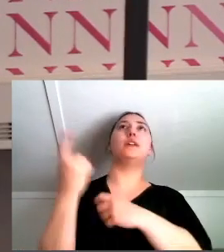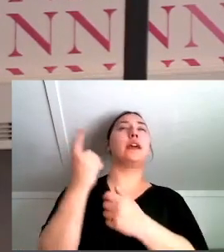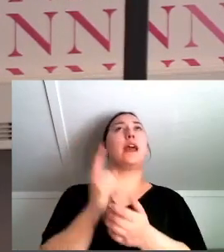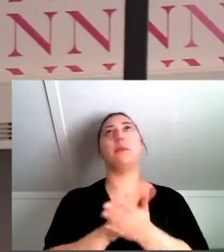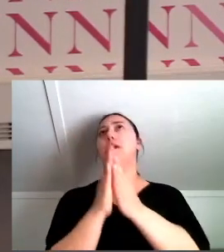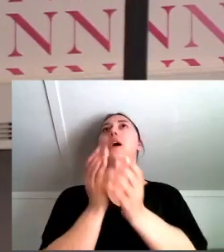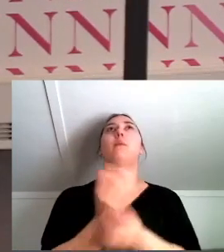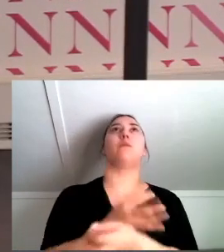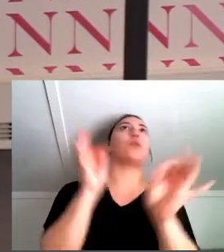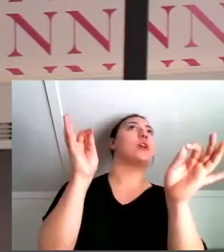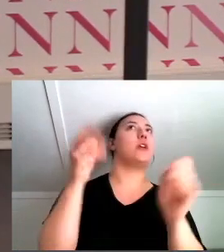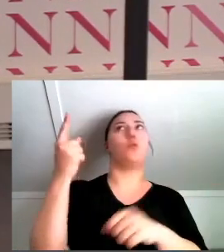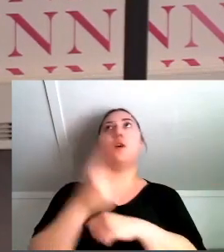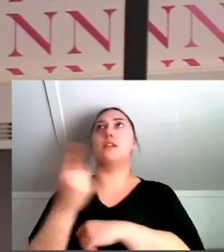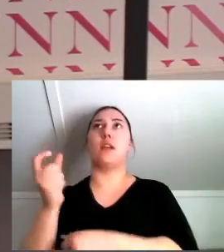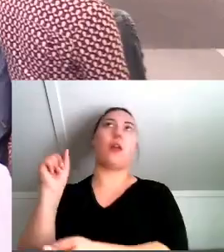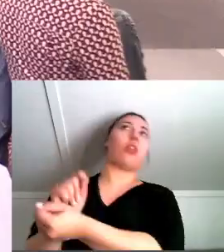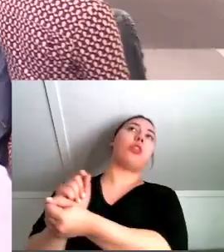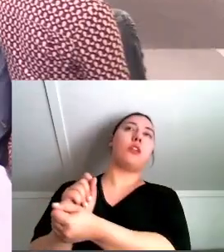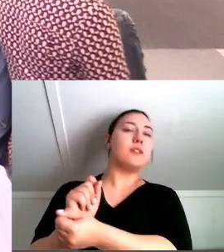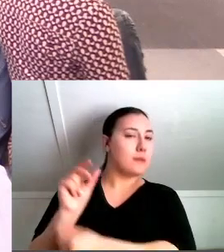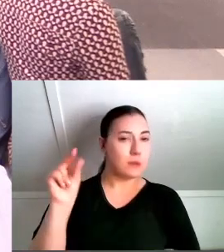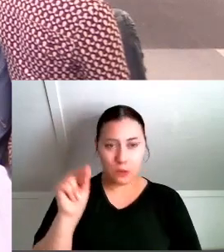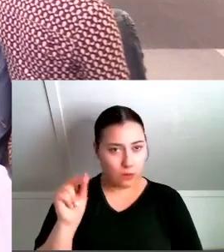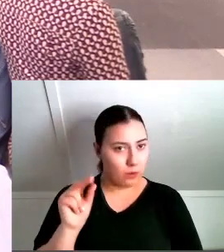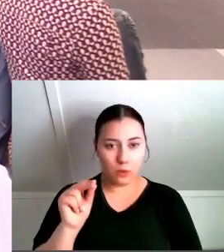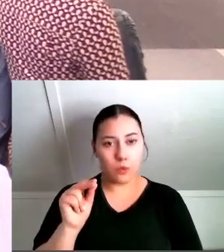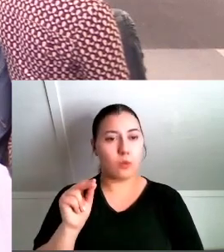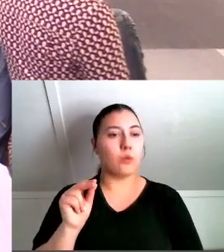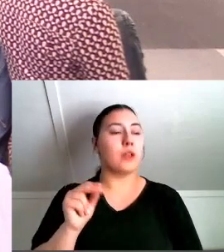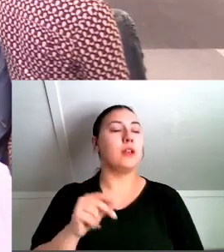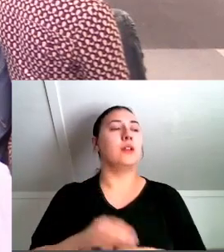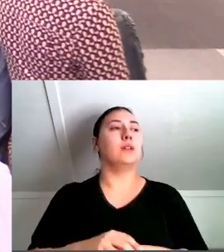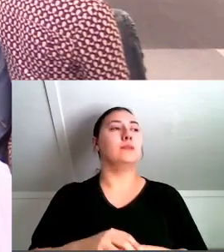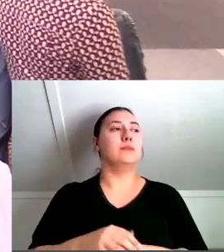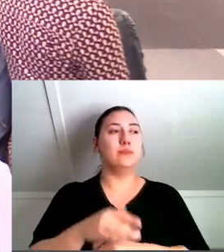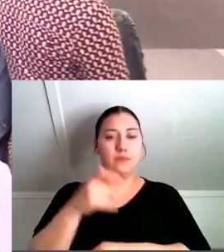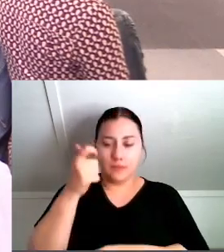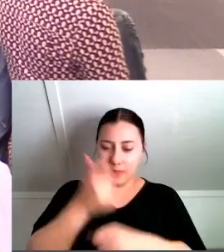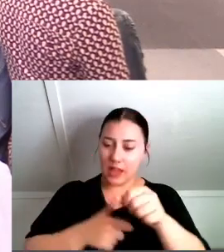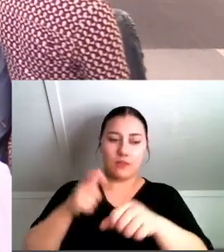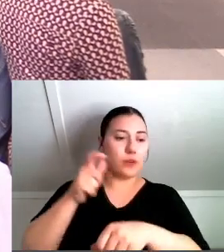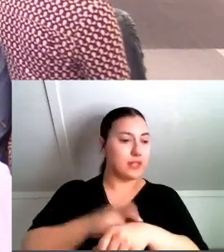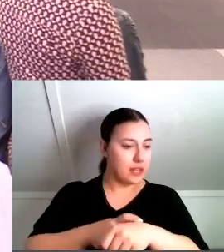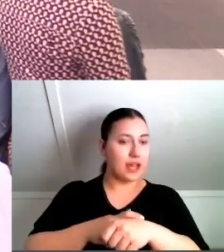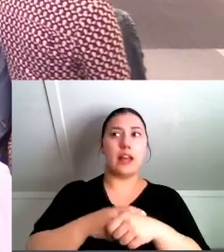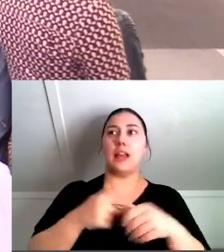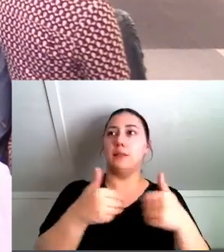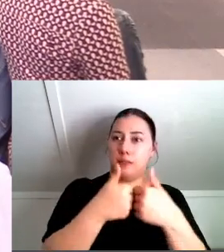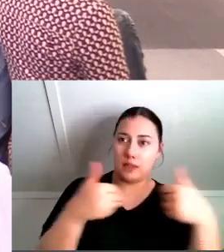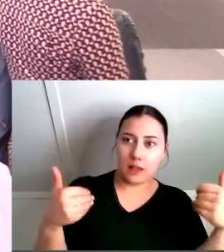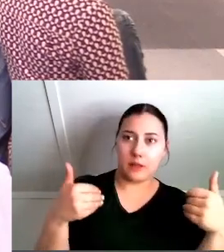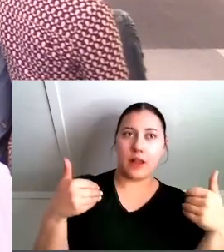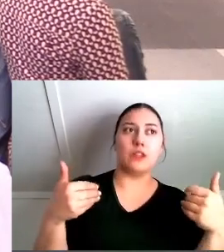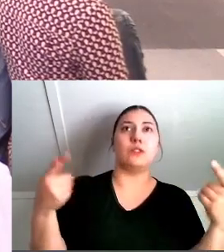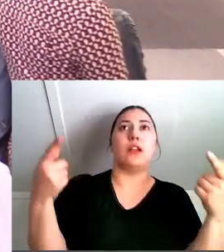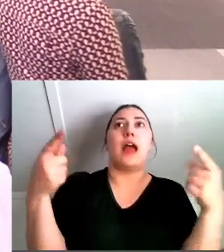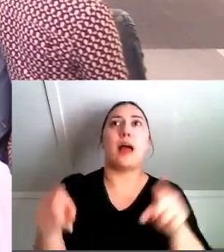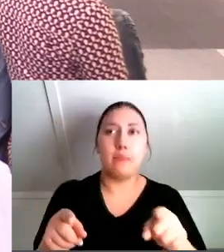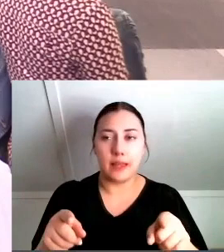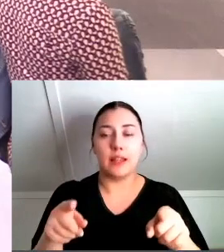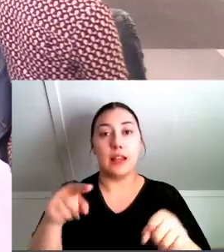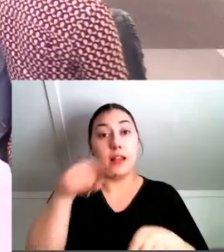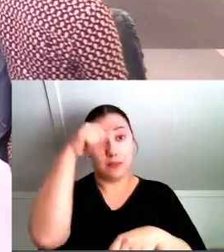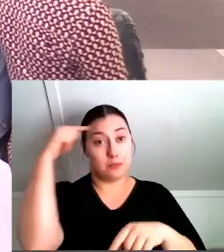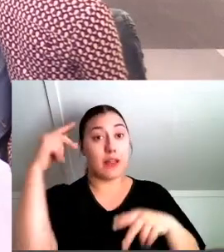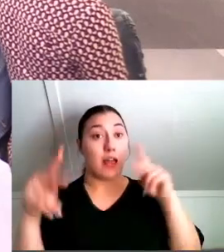no, every time the rise of Jim Crow segregation happened, Black people reacted. And that's why they